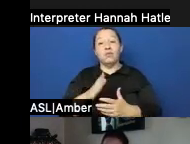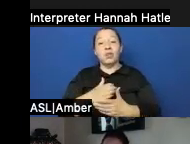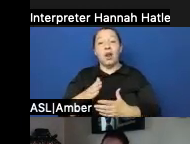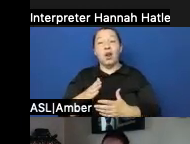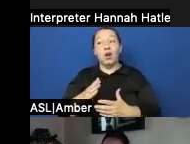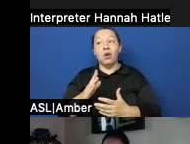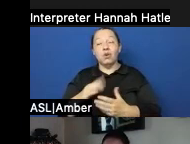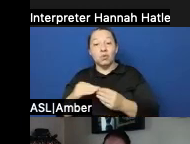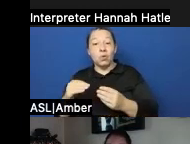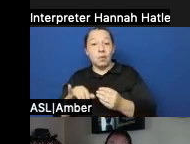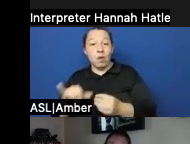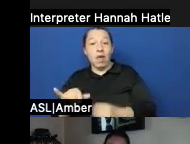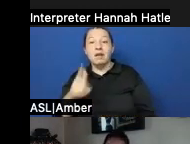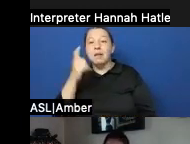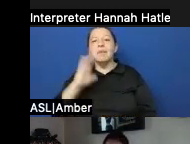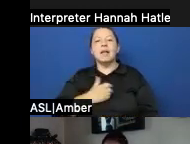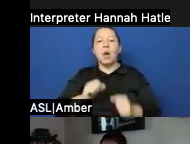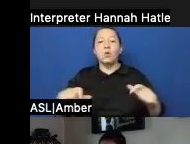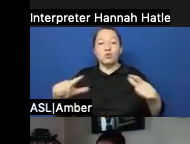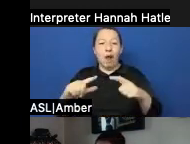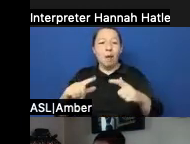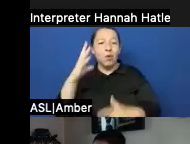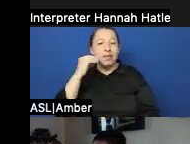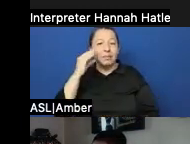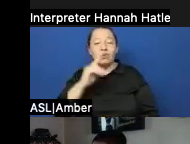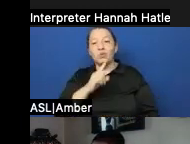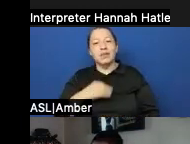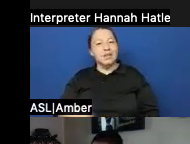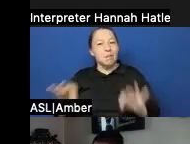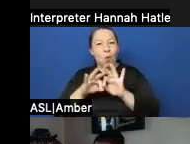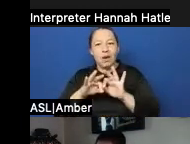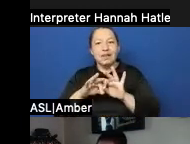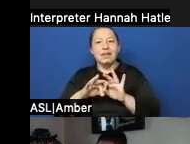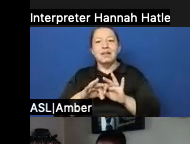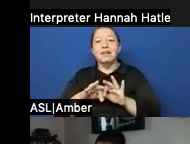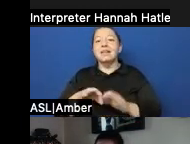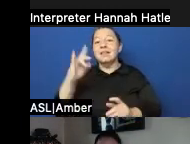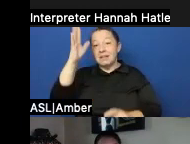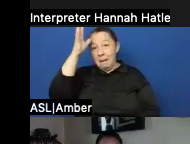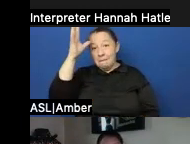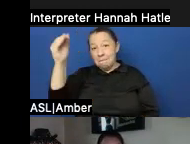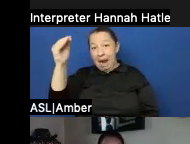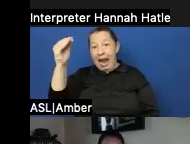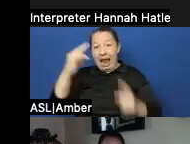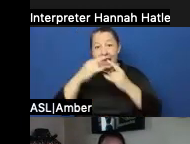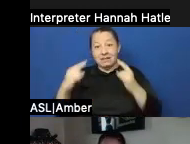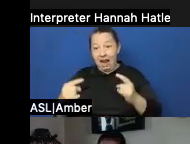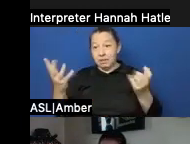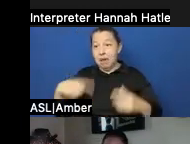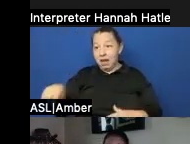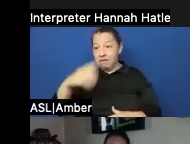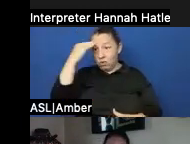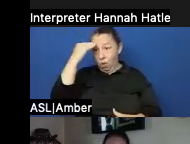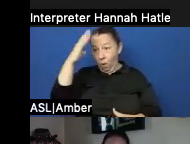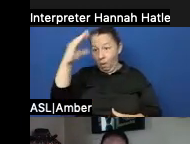experiences are really important to weave in. Man camps. Many of us do know what man camps are. There's big